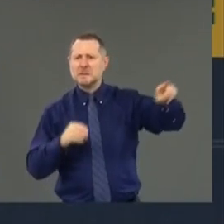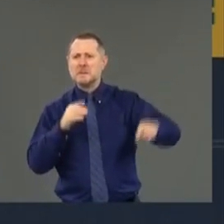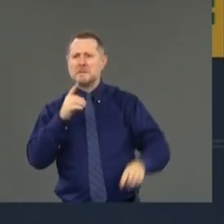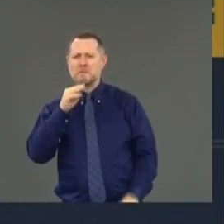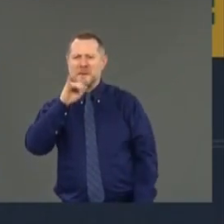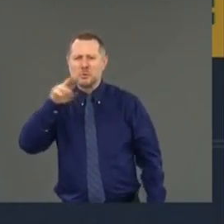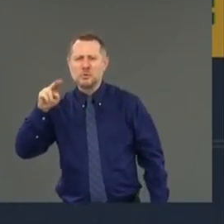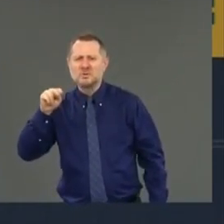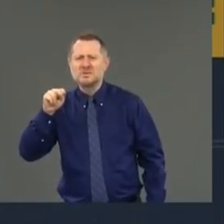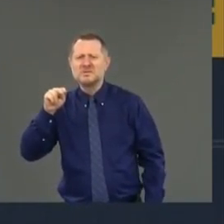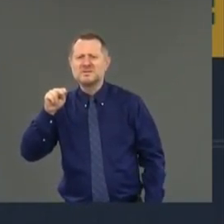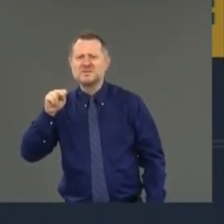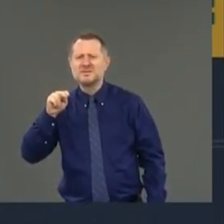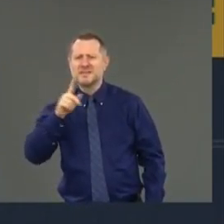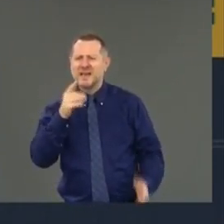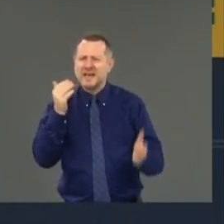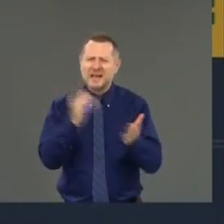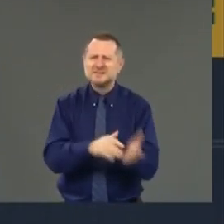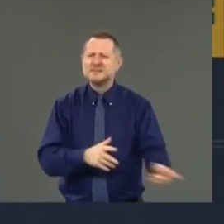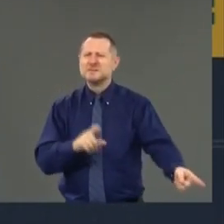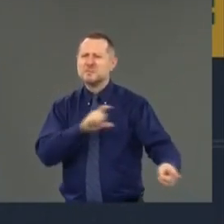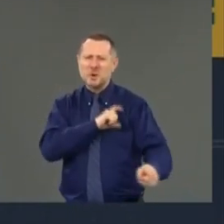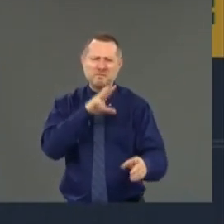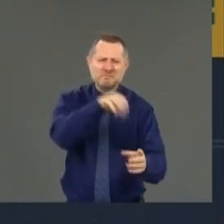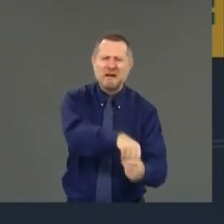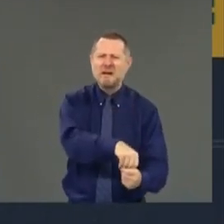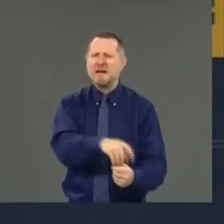And look, a prosecutor will do the case.